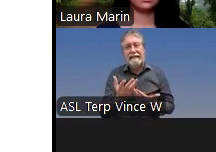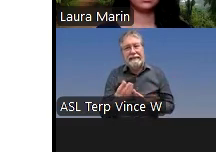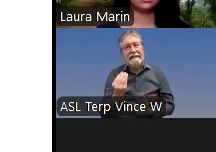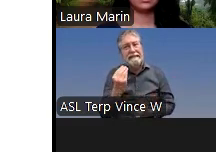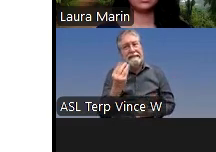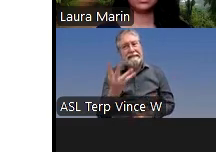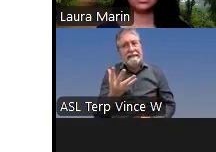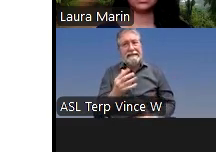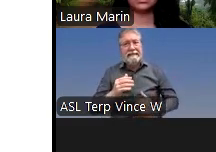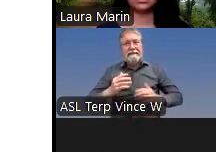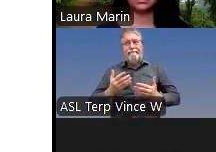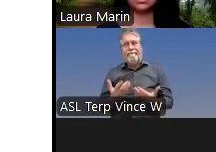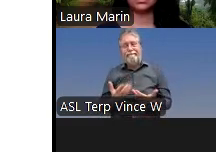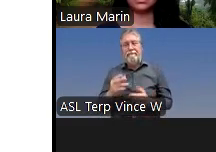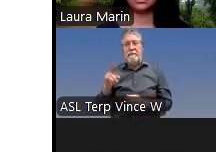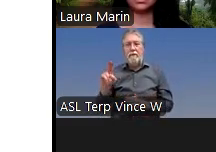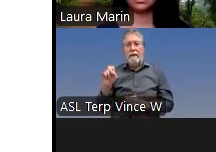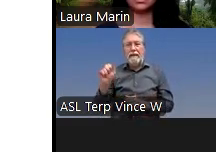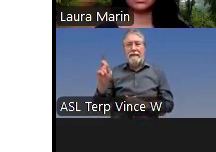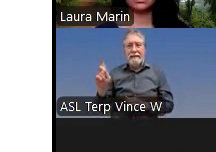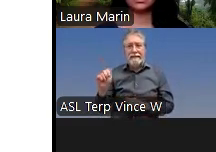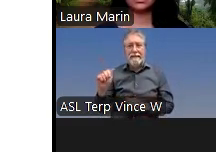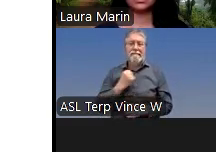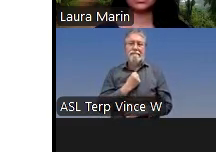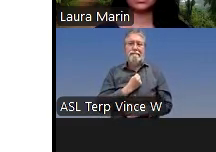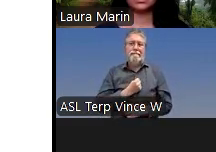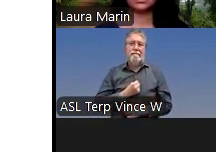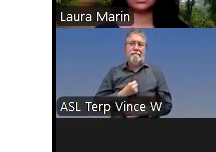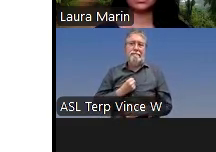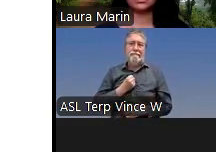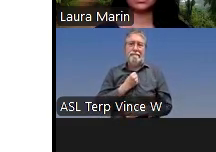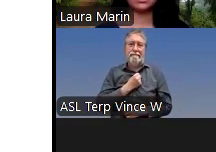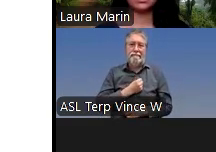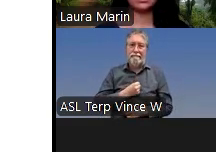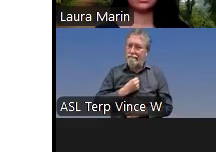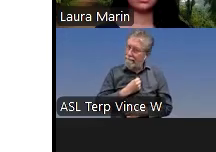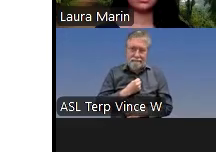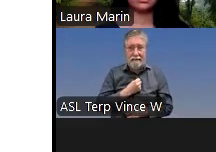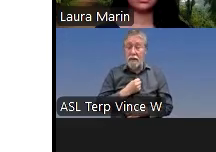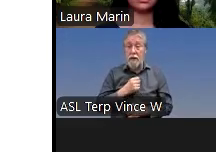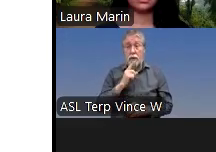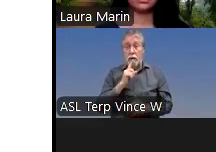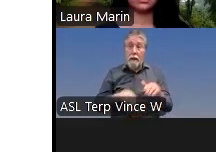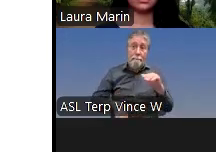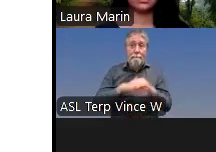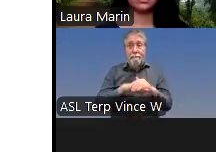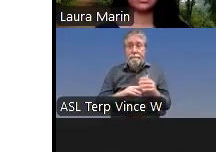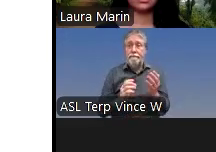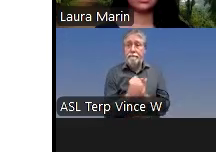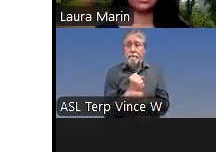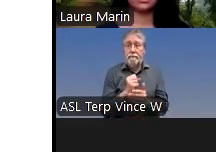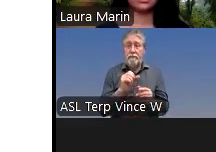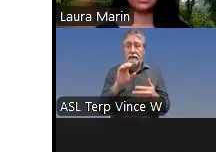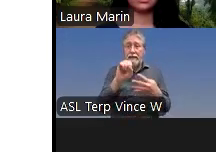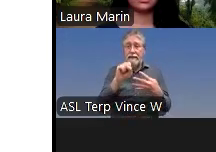on behalf of the agency because the value scan hasn't been realized as fully as it could have because of the